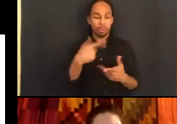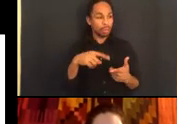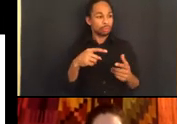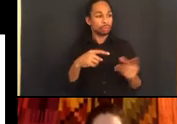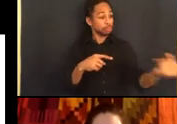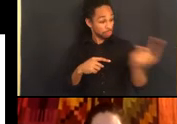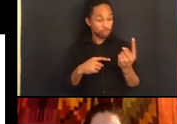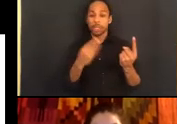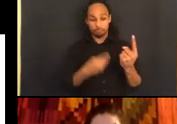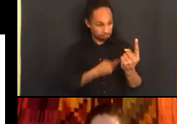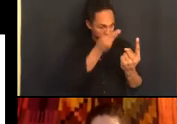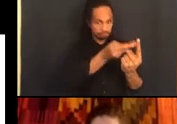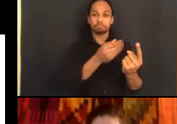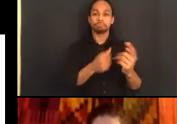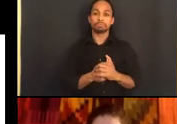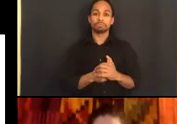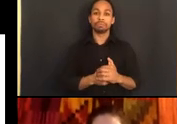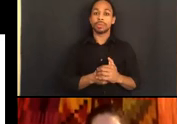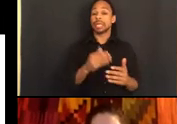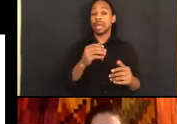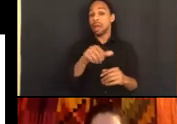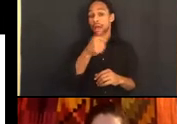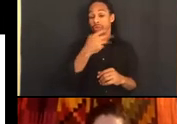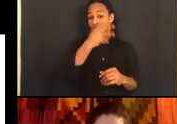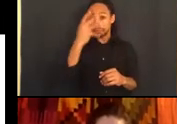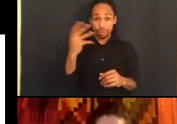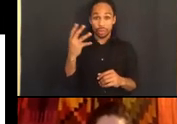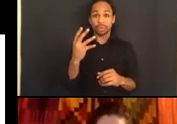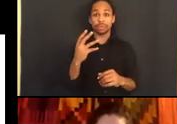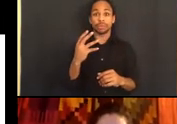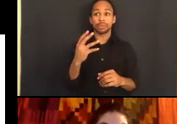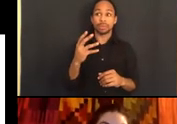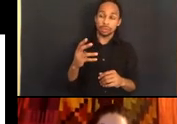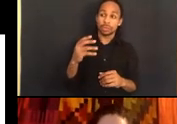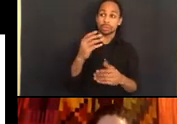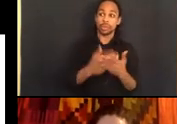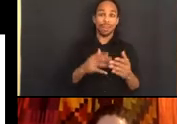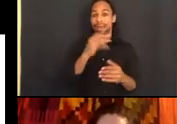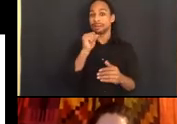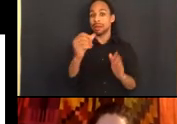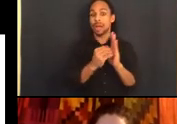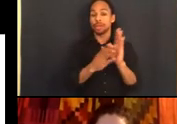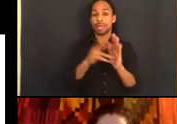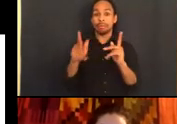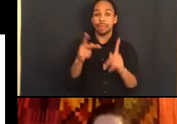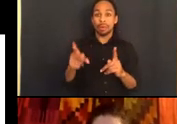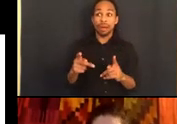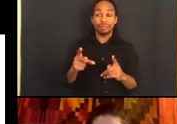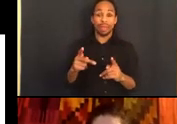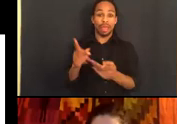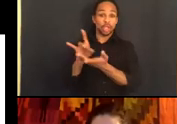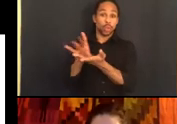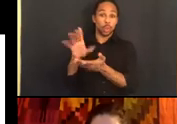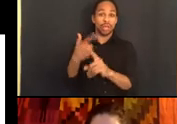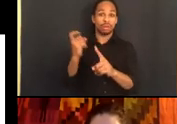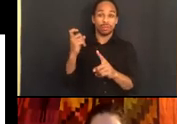of immigrants, even many who are documented, are excluded from receiving stimulus checks, as well as mixed status families. And this exclusion is